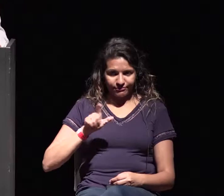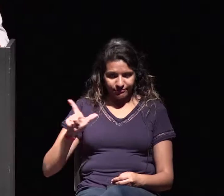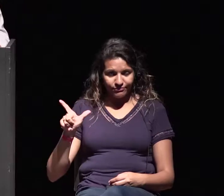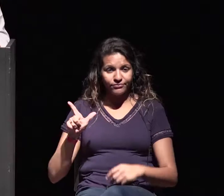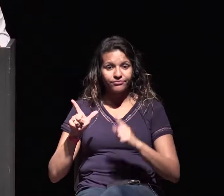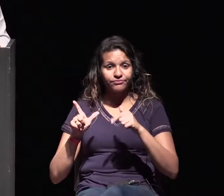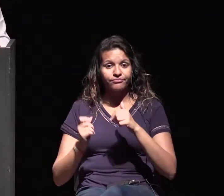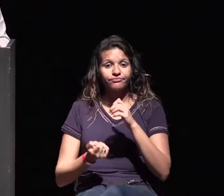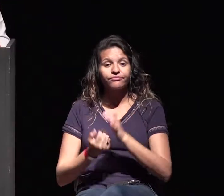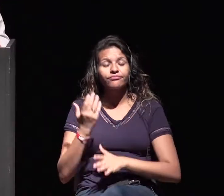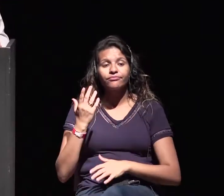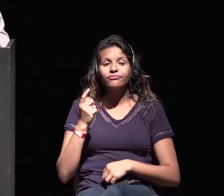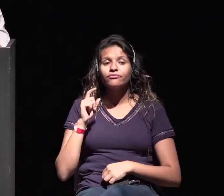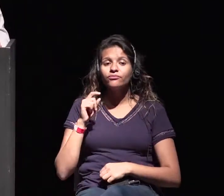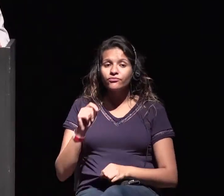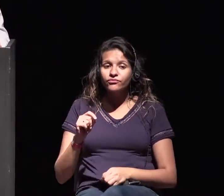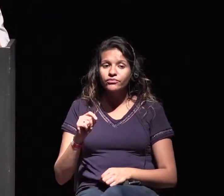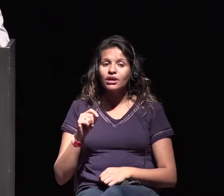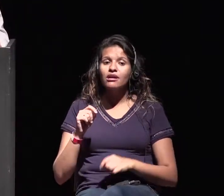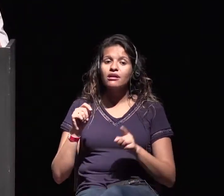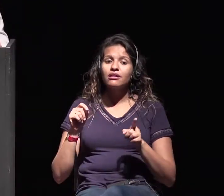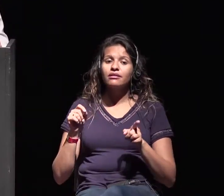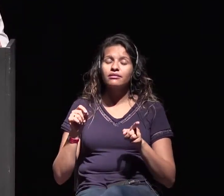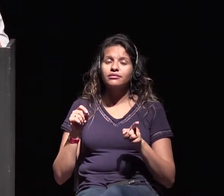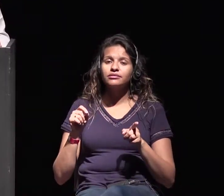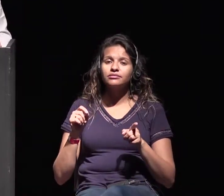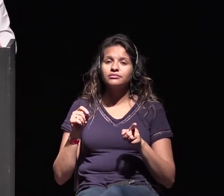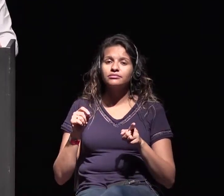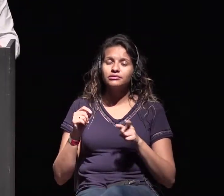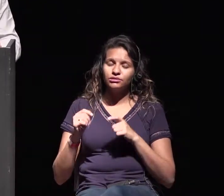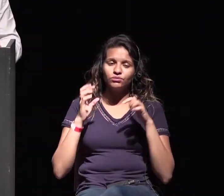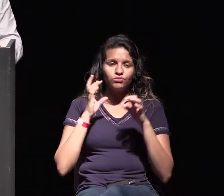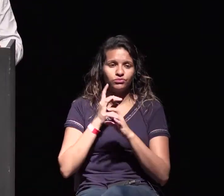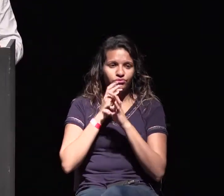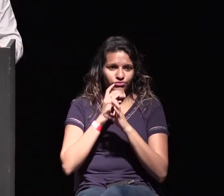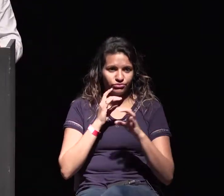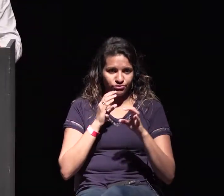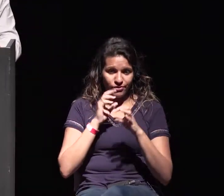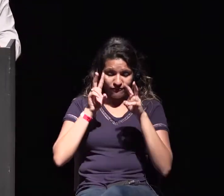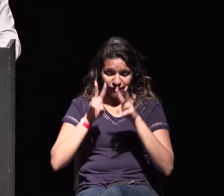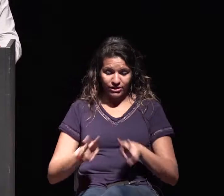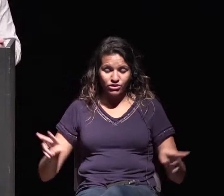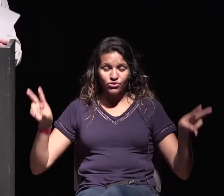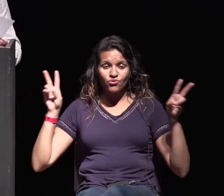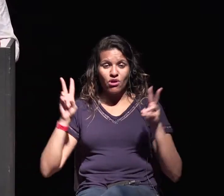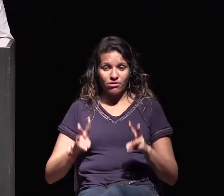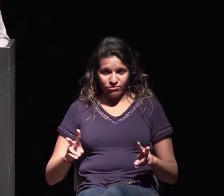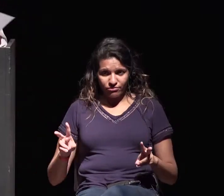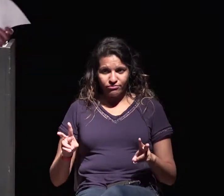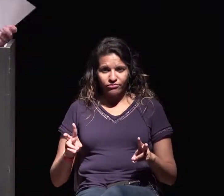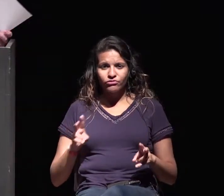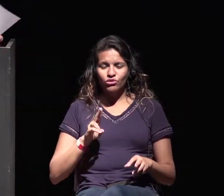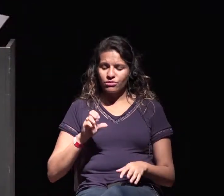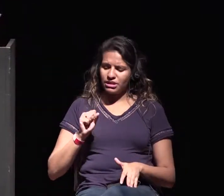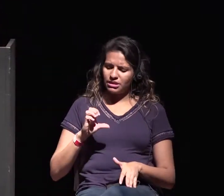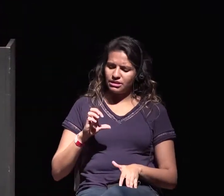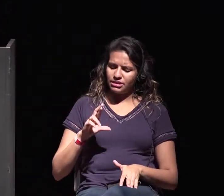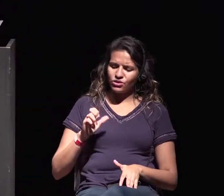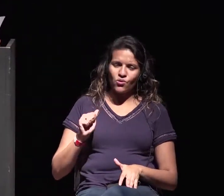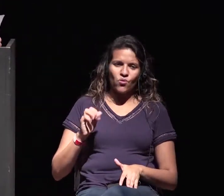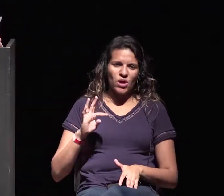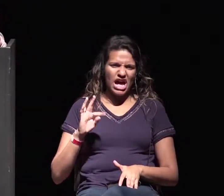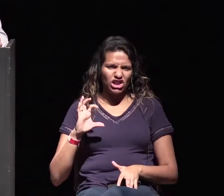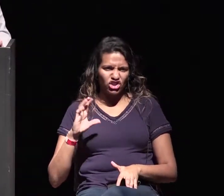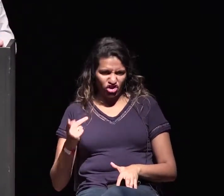orchestra for non-professional musicians that sparkled a revolution in experimental British music, fostering the likes of